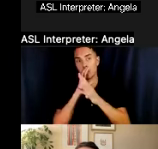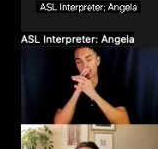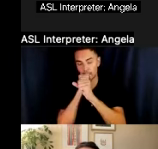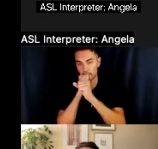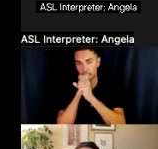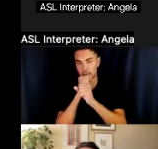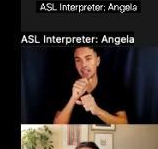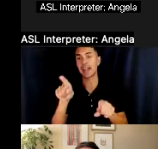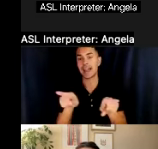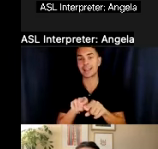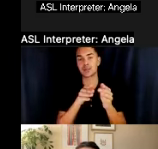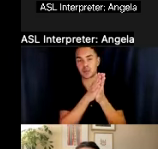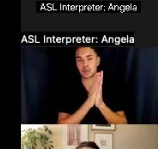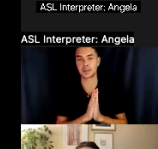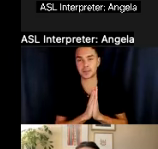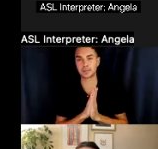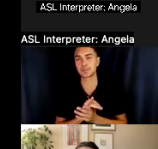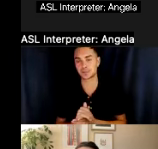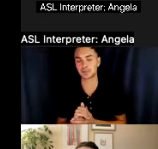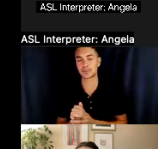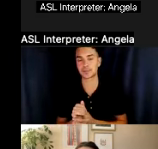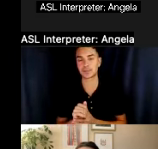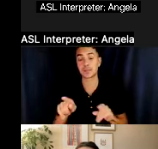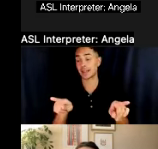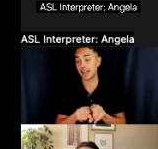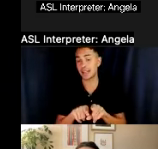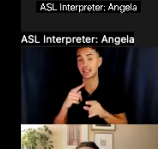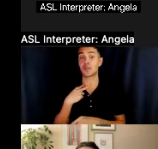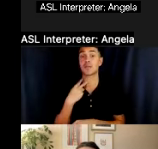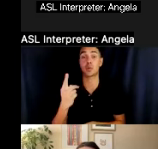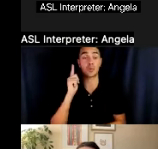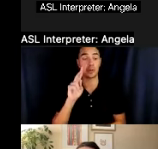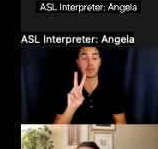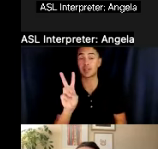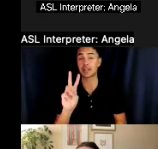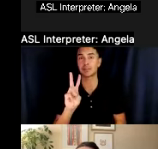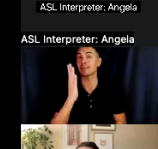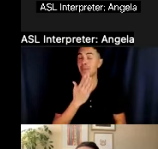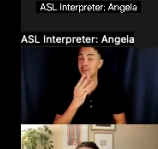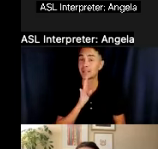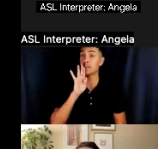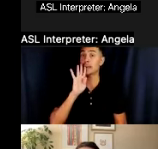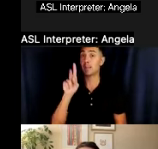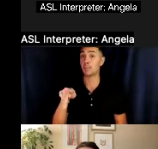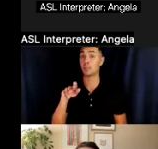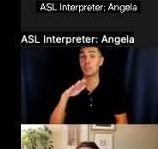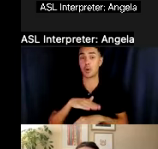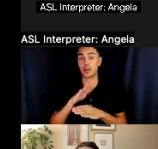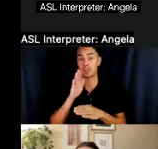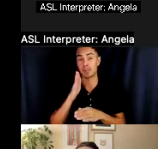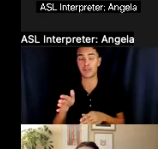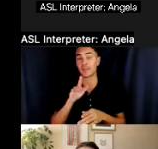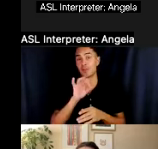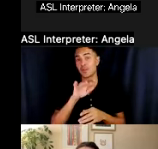survivor as requested. And as a voice for the victim, we may have to speak up on their behalf, if